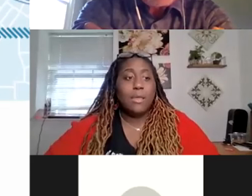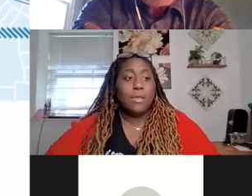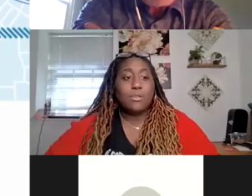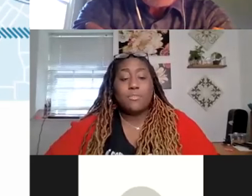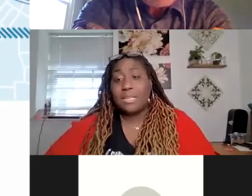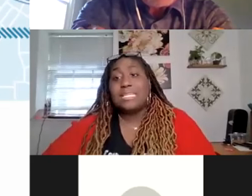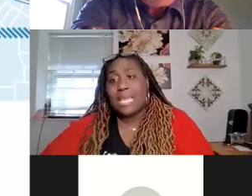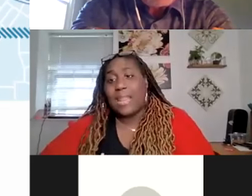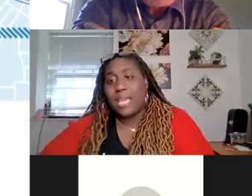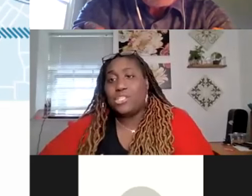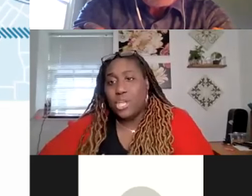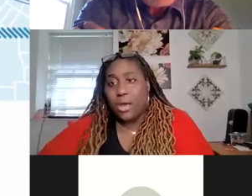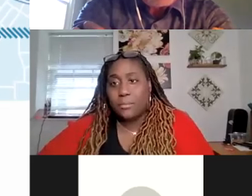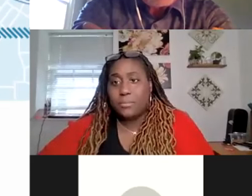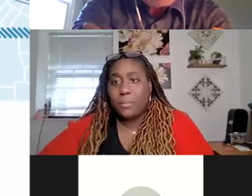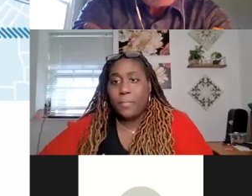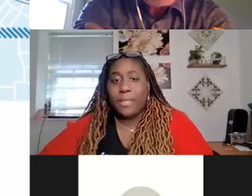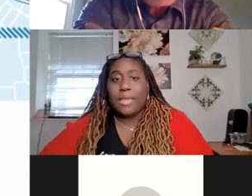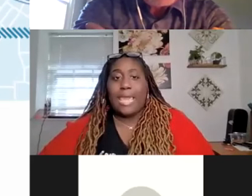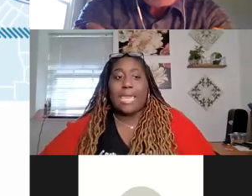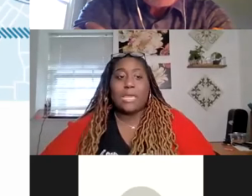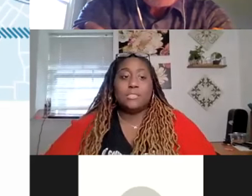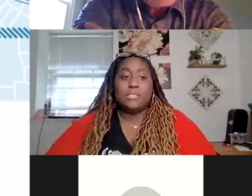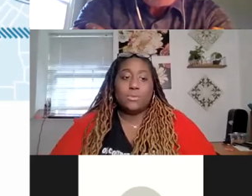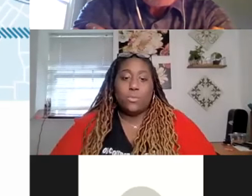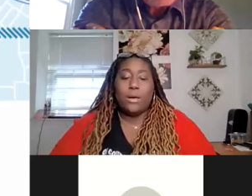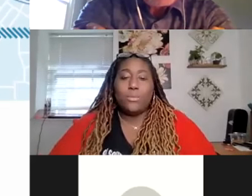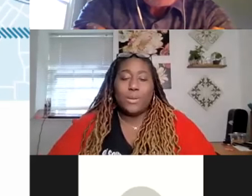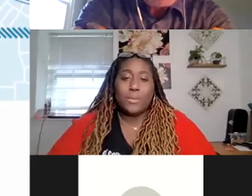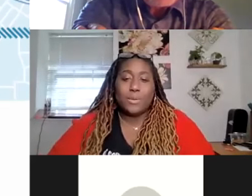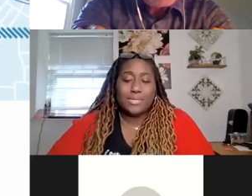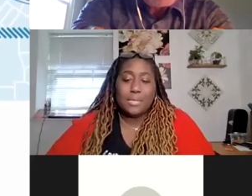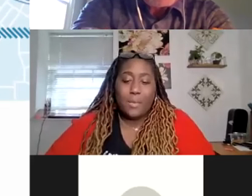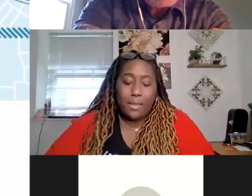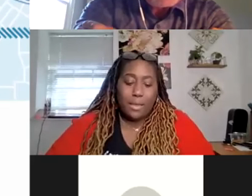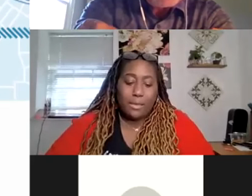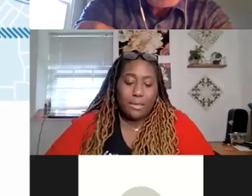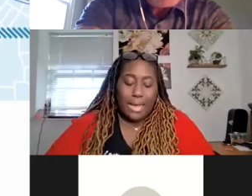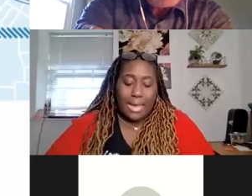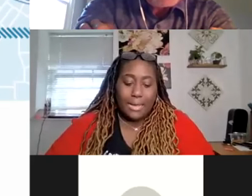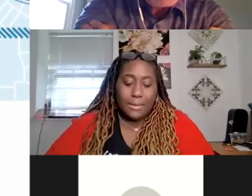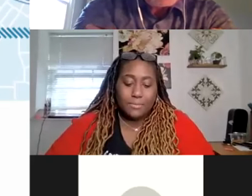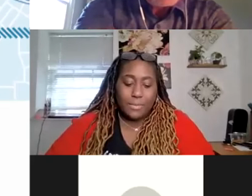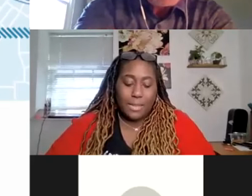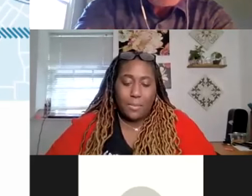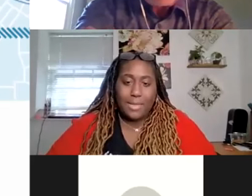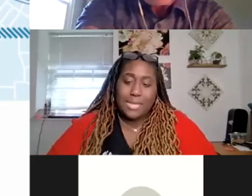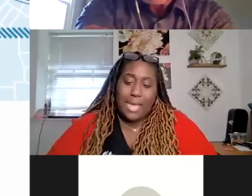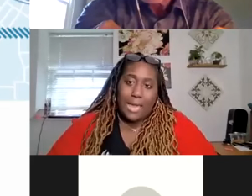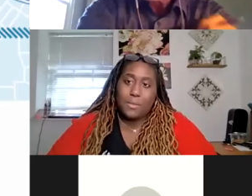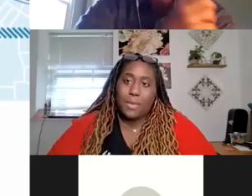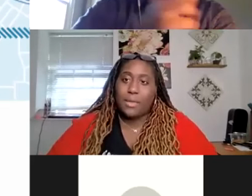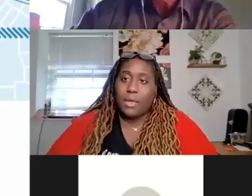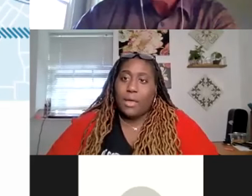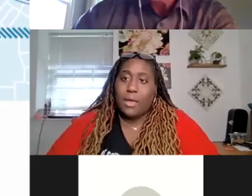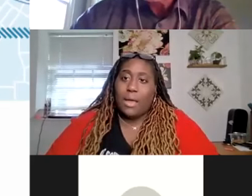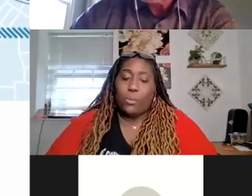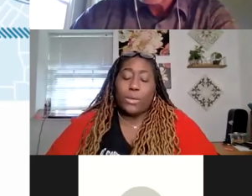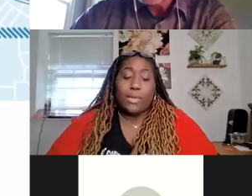that, you know, they need to get a job. And while we were participating in a PACE